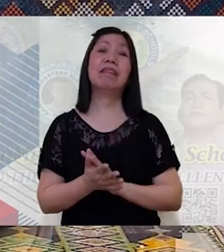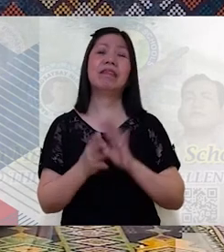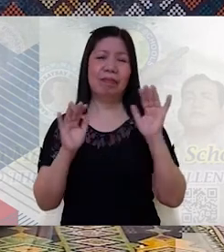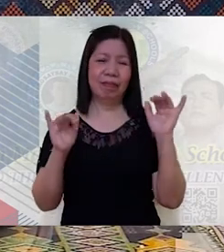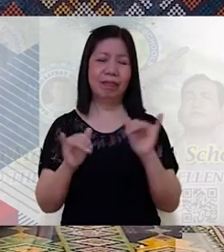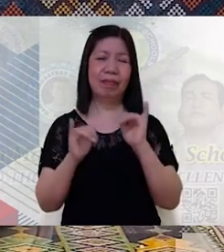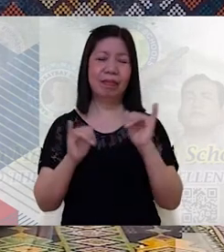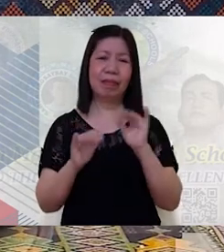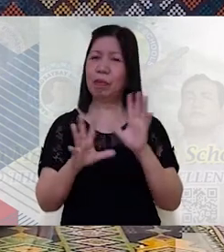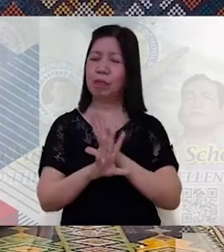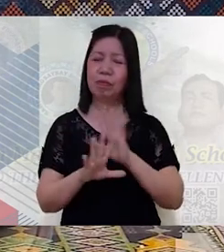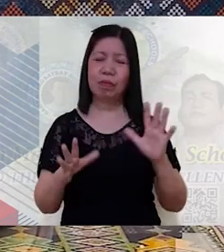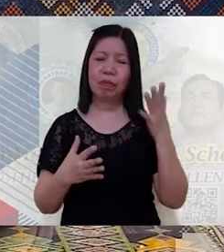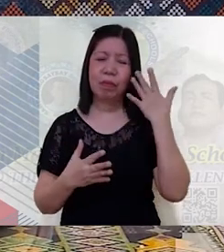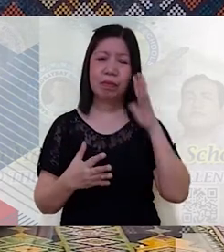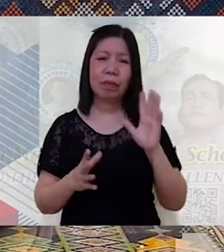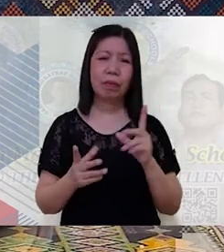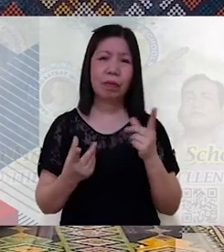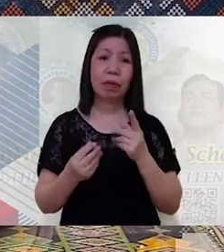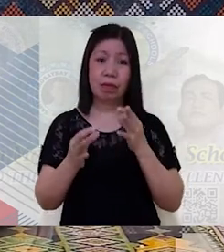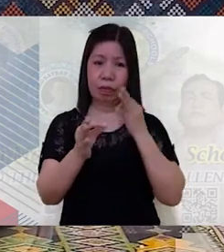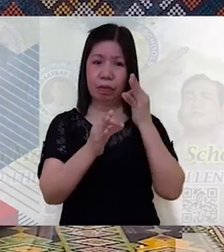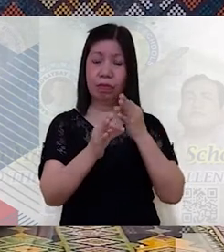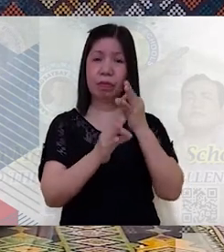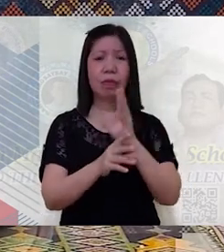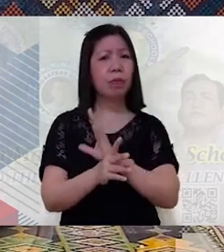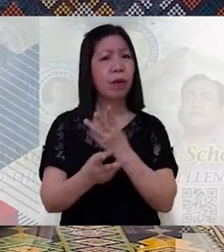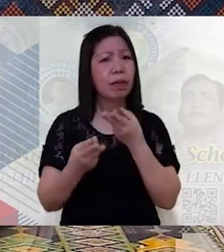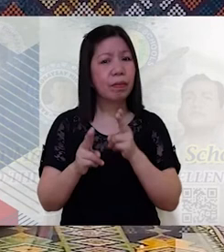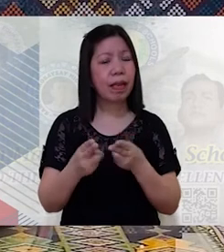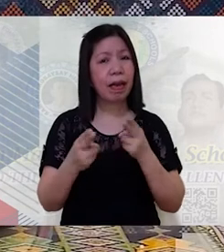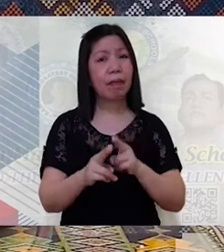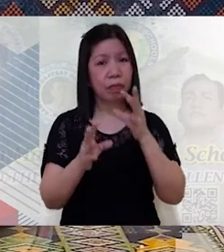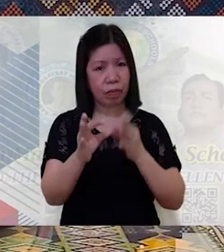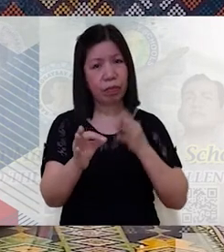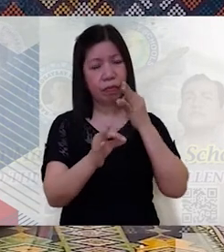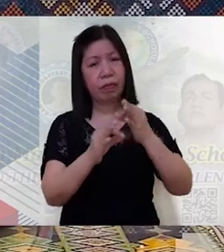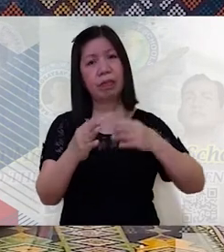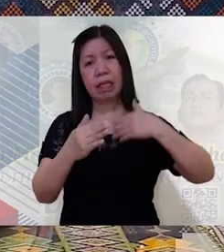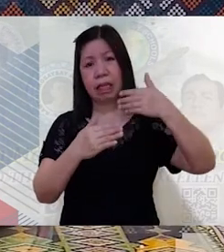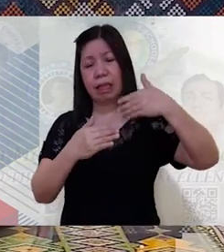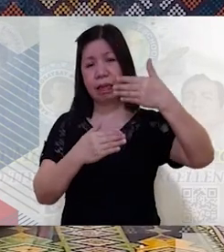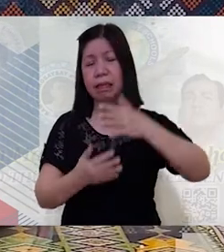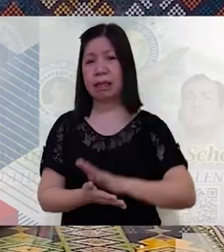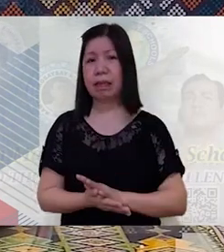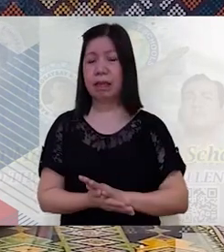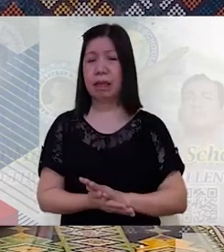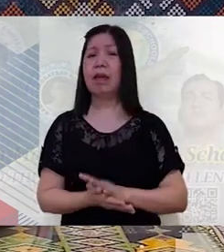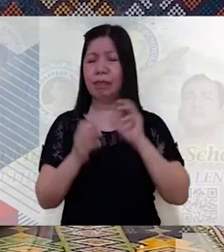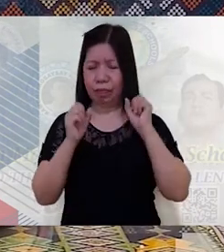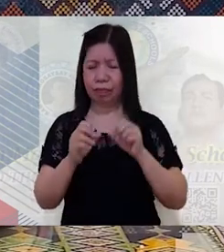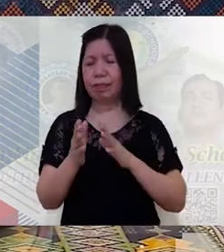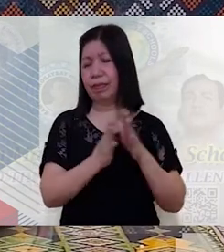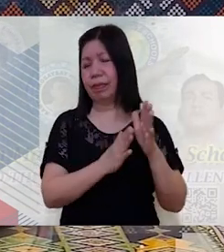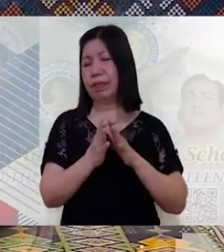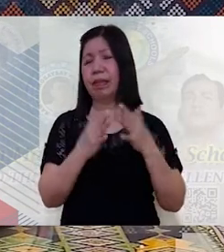if we don't know what the future holds and what will happen next. But you have